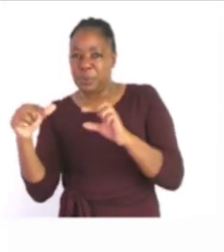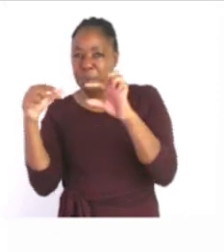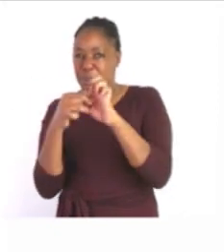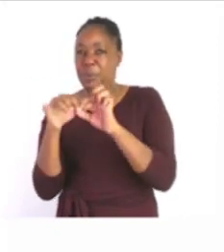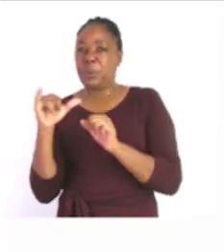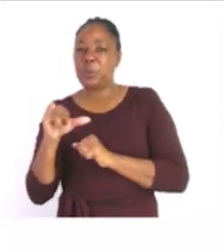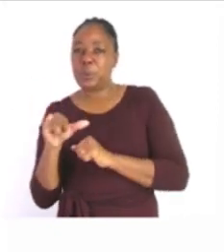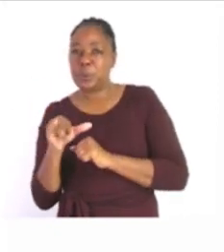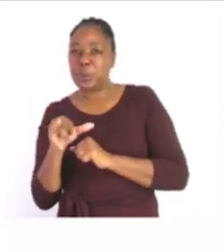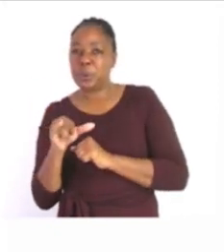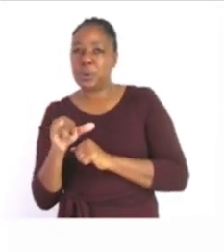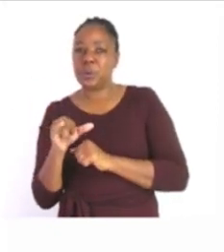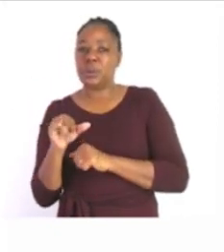say